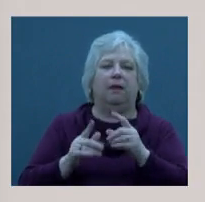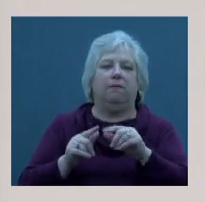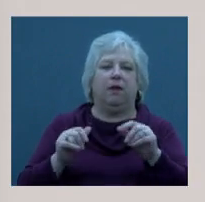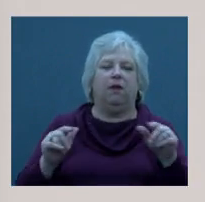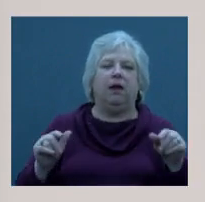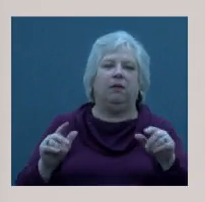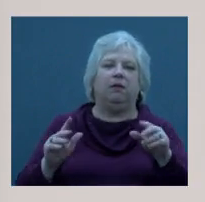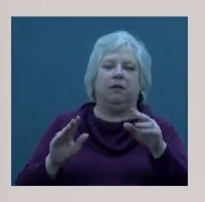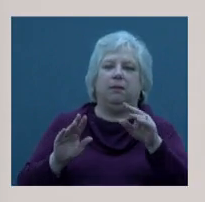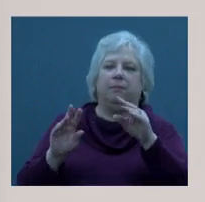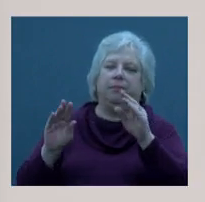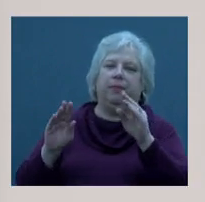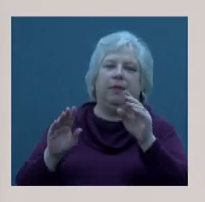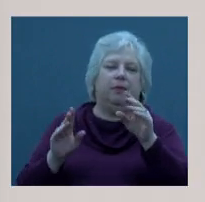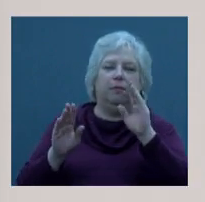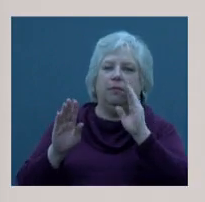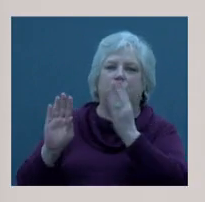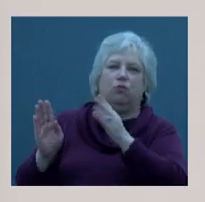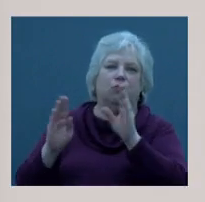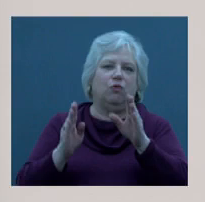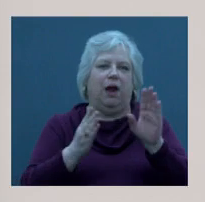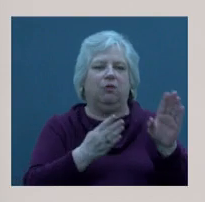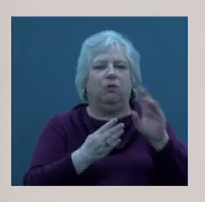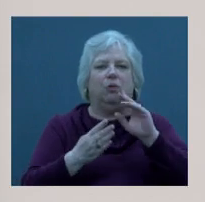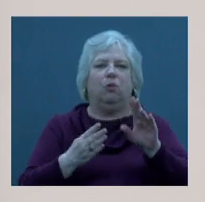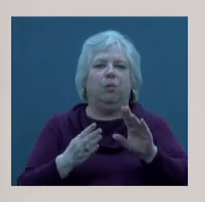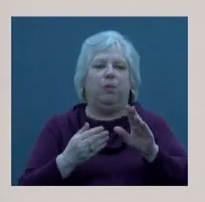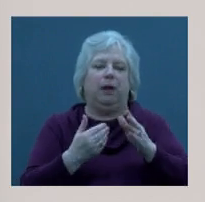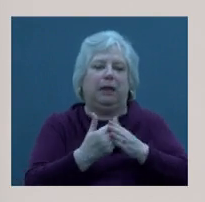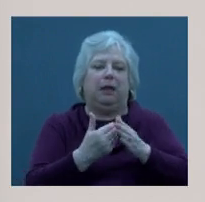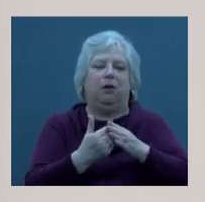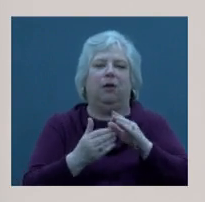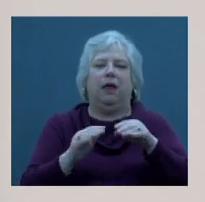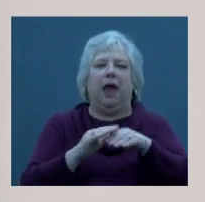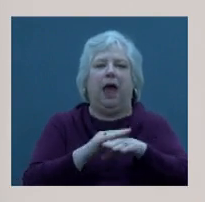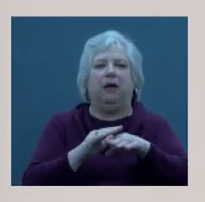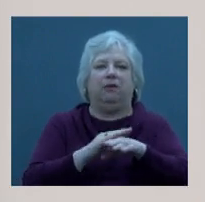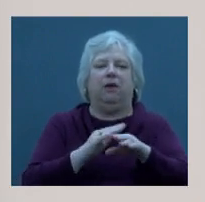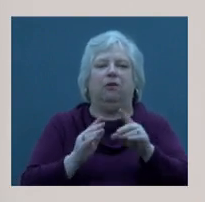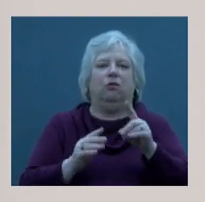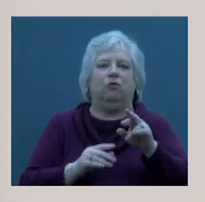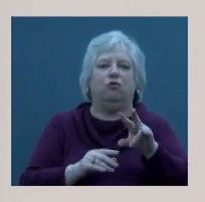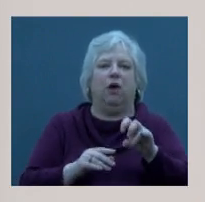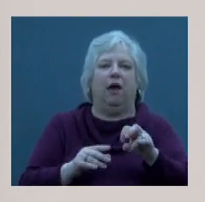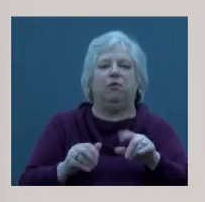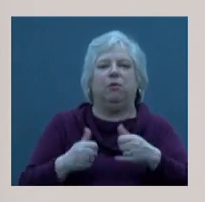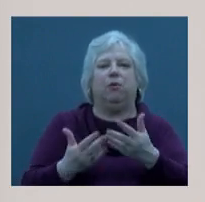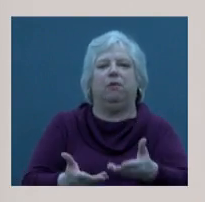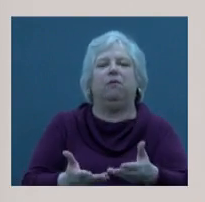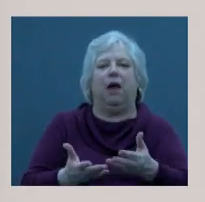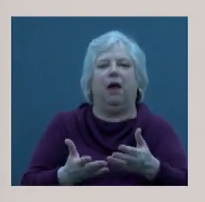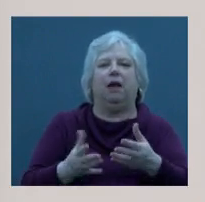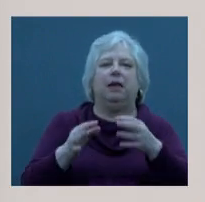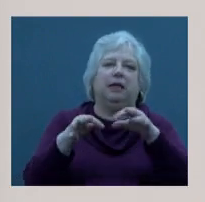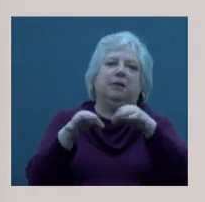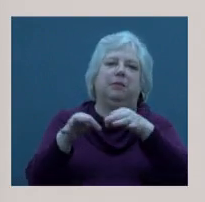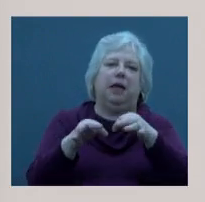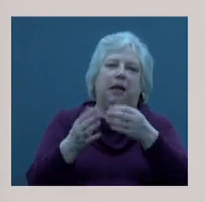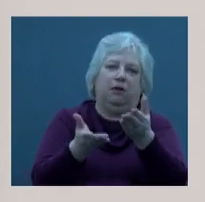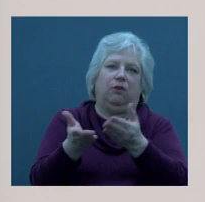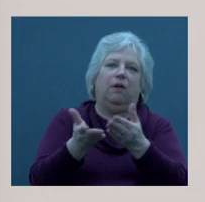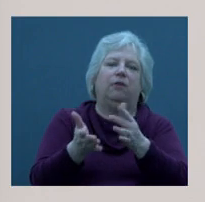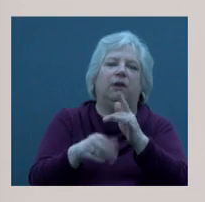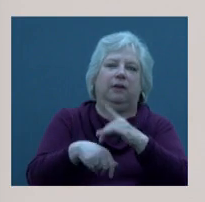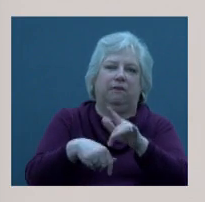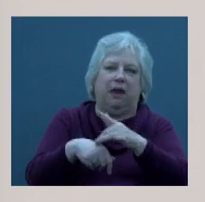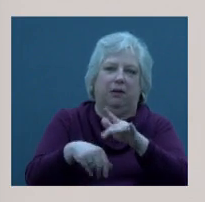various directional signs would be placed adjacent to the access drives to provide guidance on what services are available on the site, and